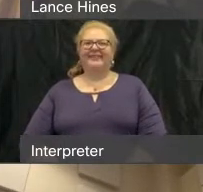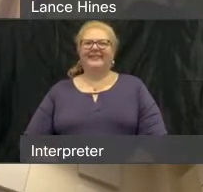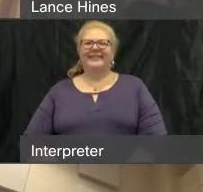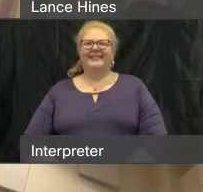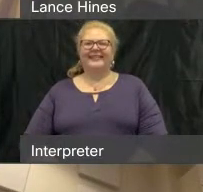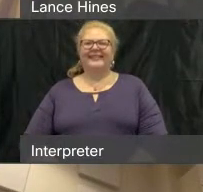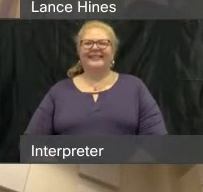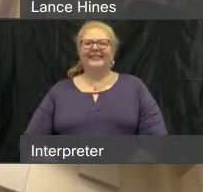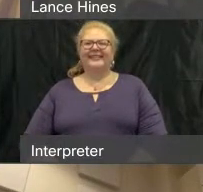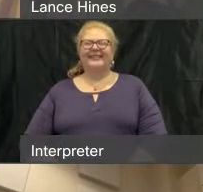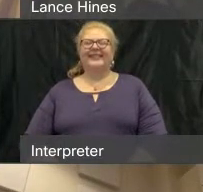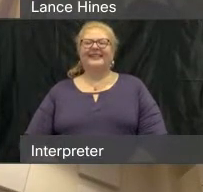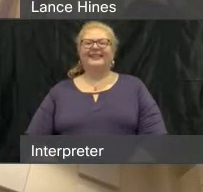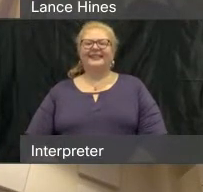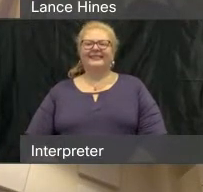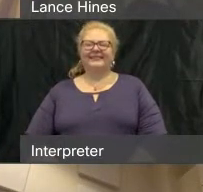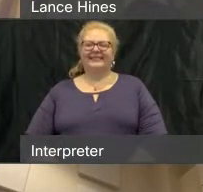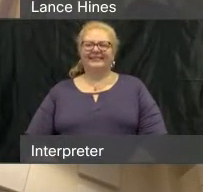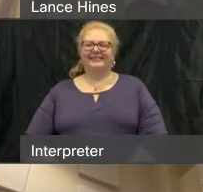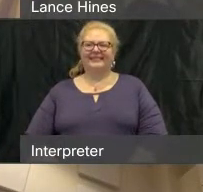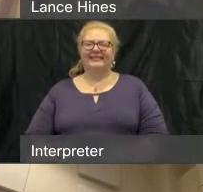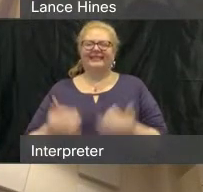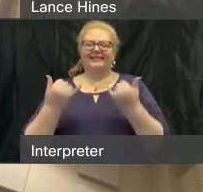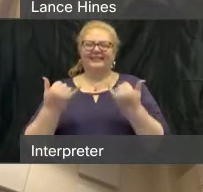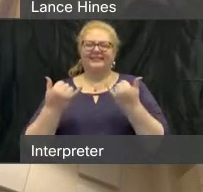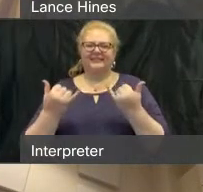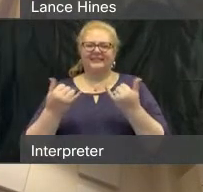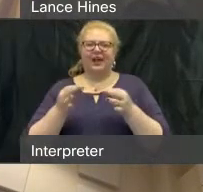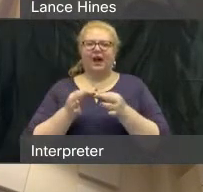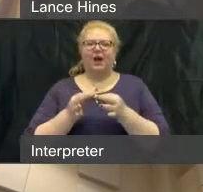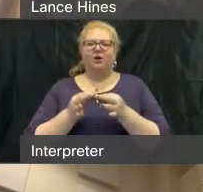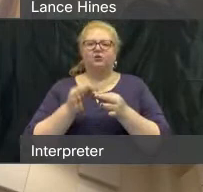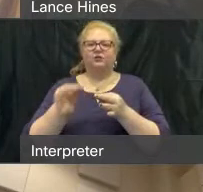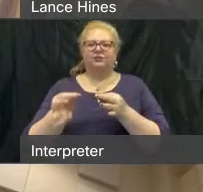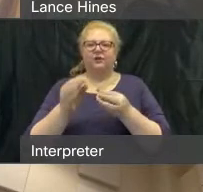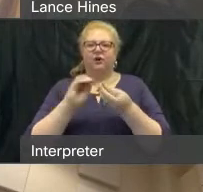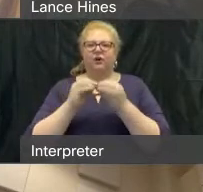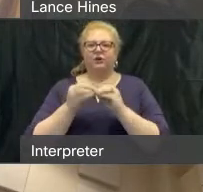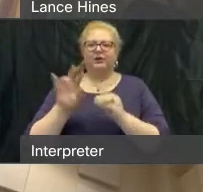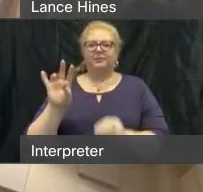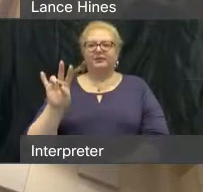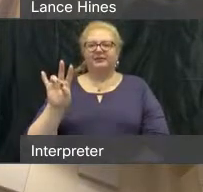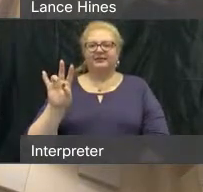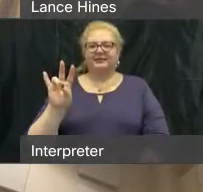See the deferral for item number 7.